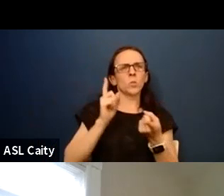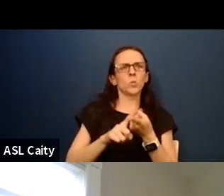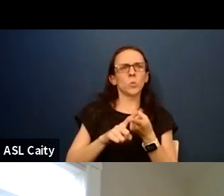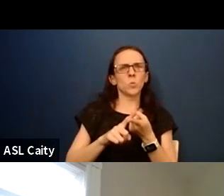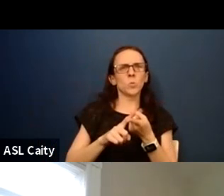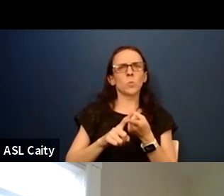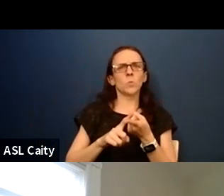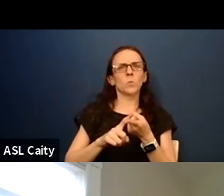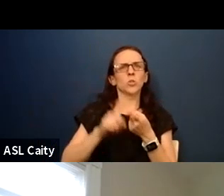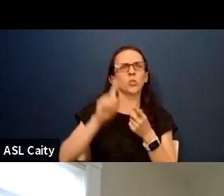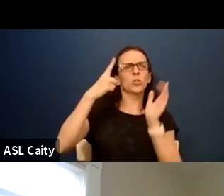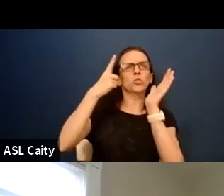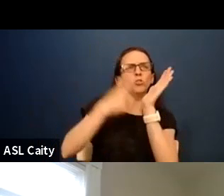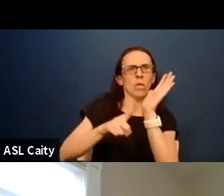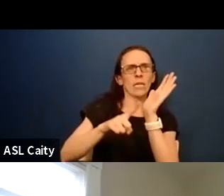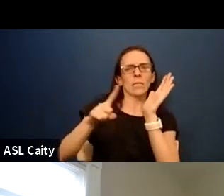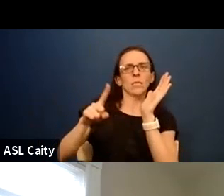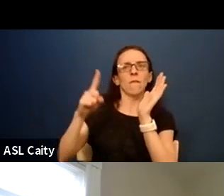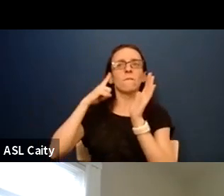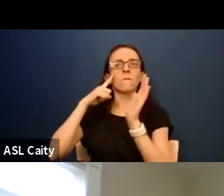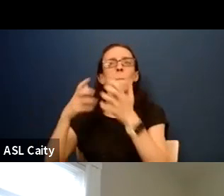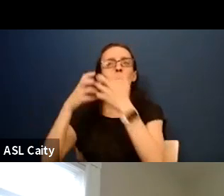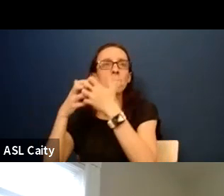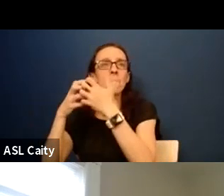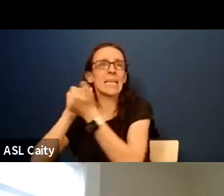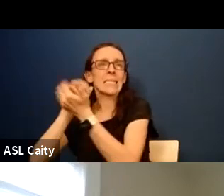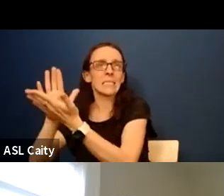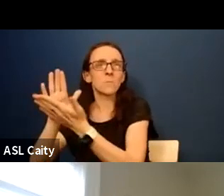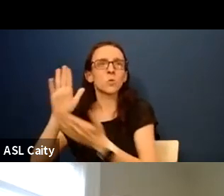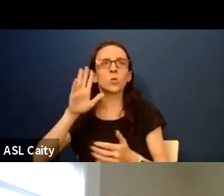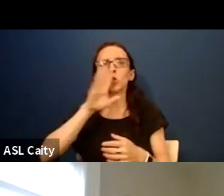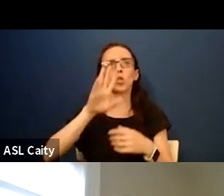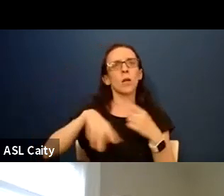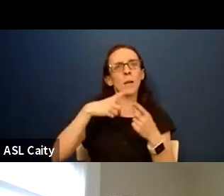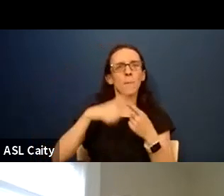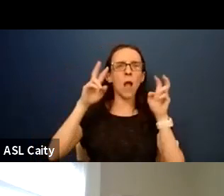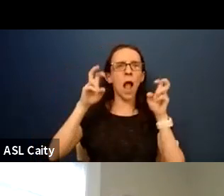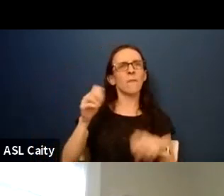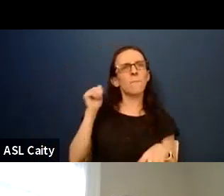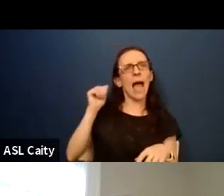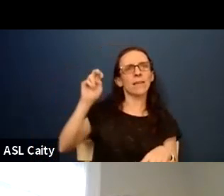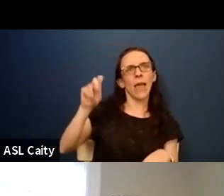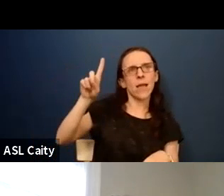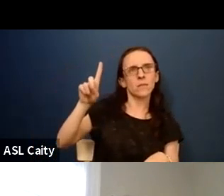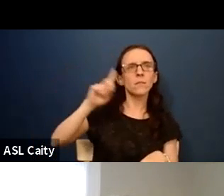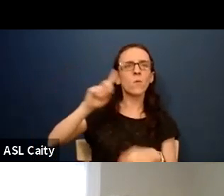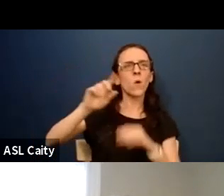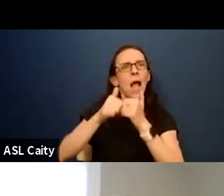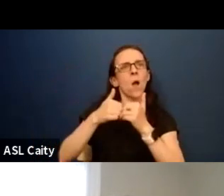have captured on the mechanism side. So starting at the back end of this mechanism for seat